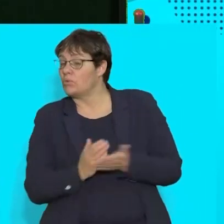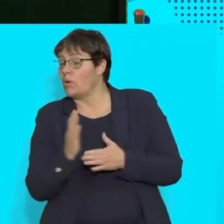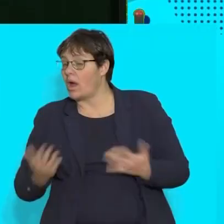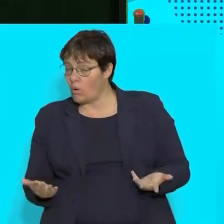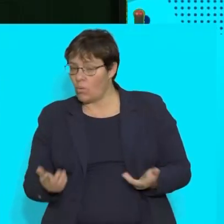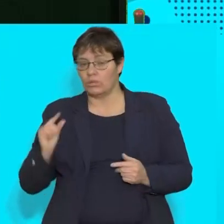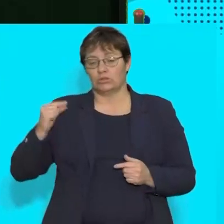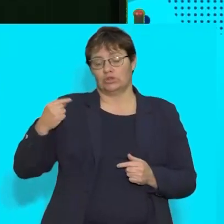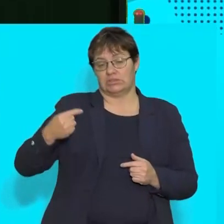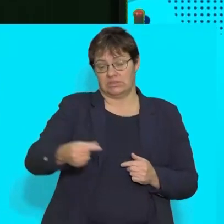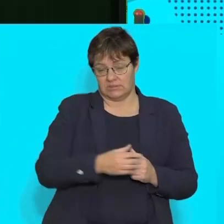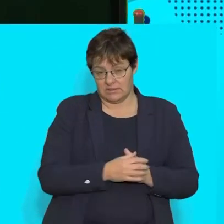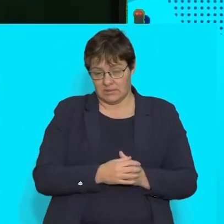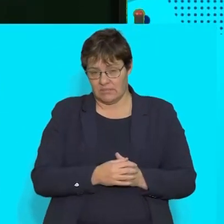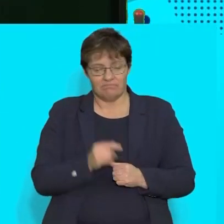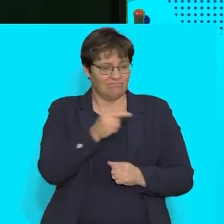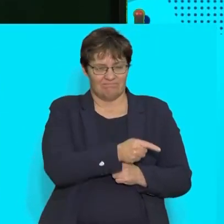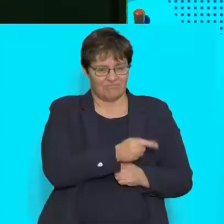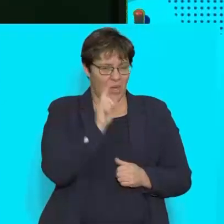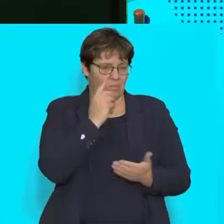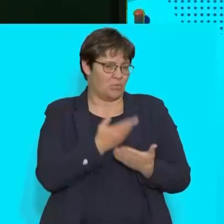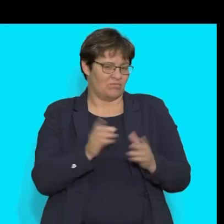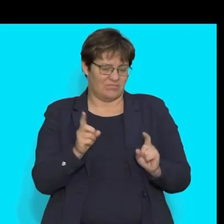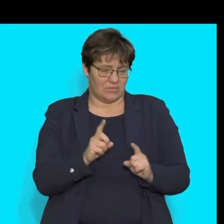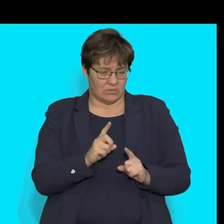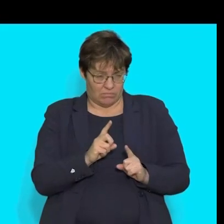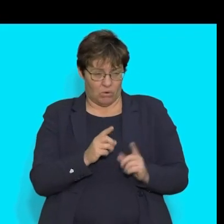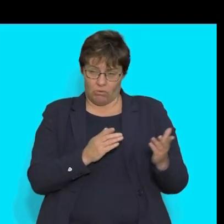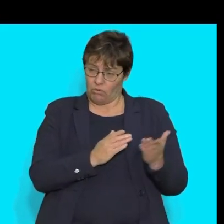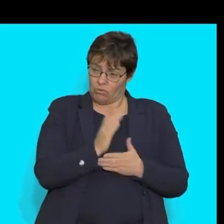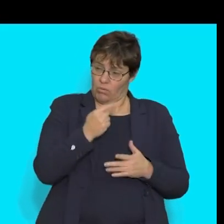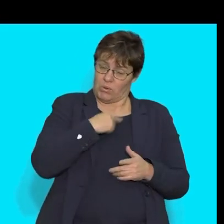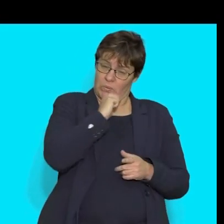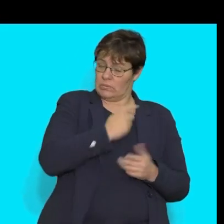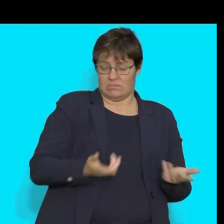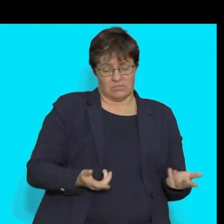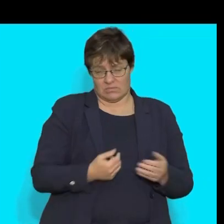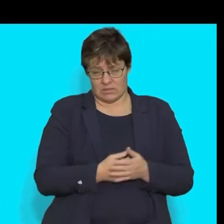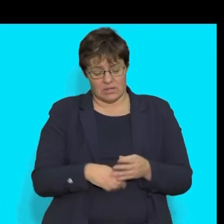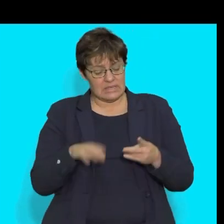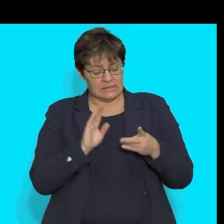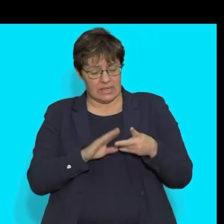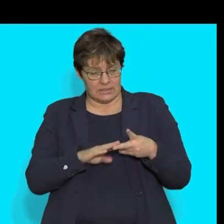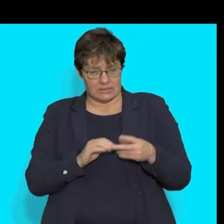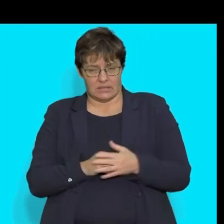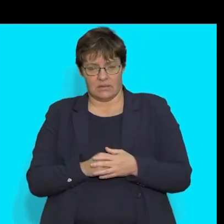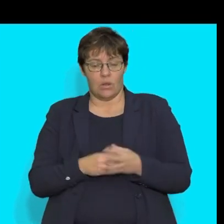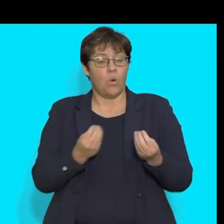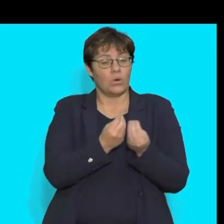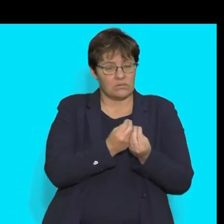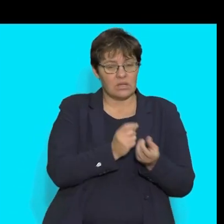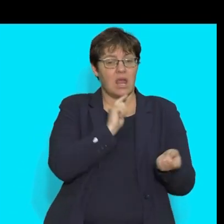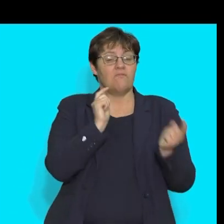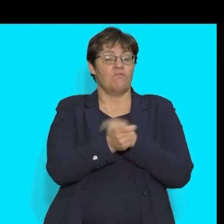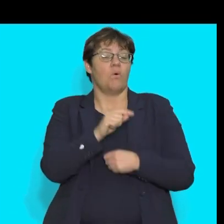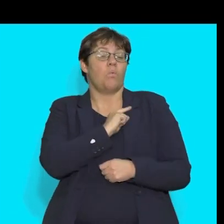through genes. And clearly he was not able to convince people around that. Secondly, organisms do not evolve